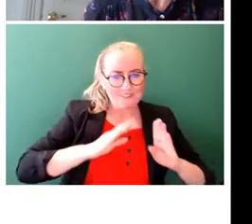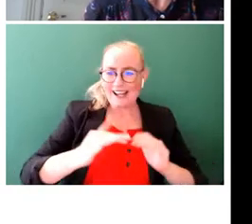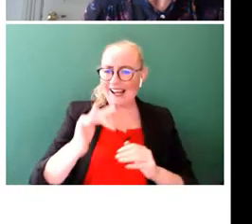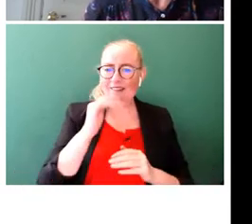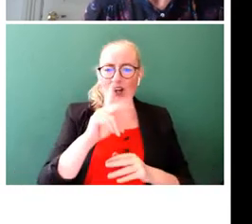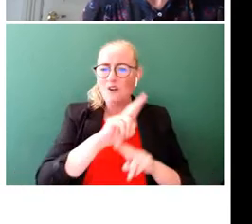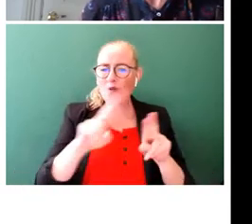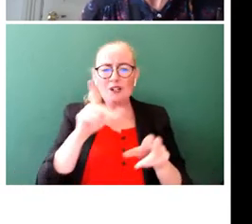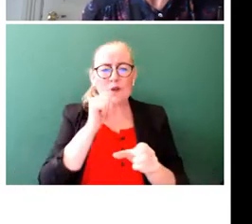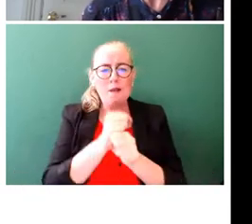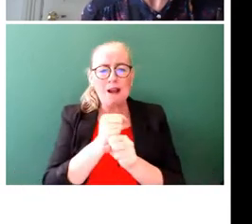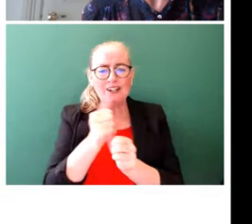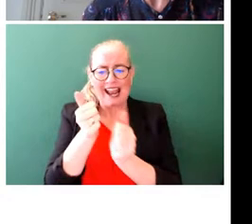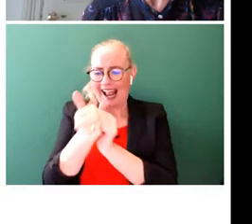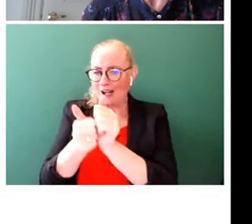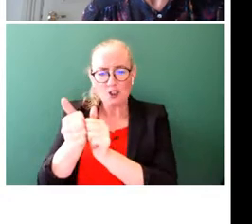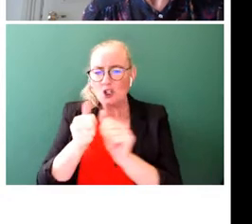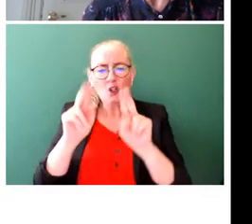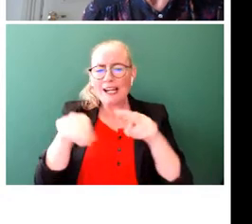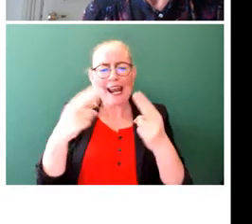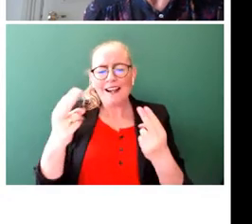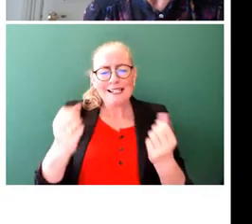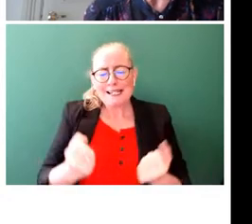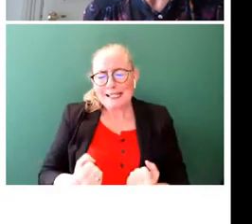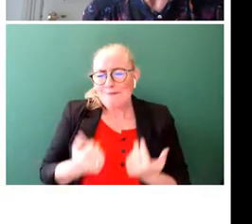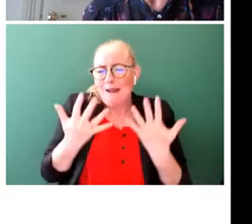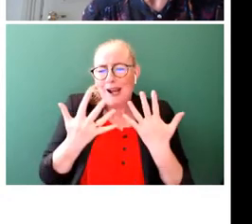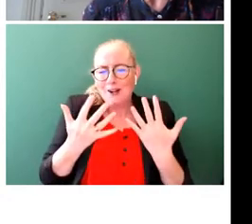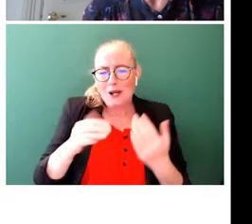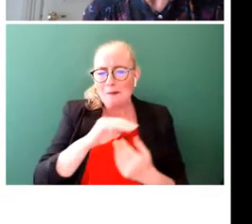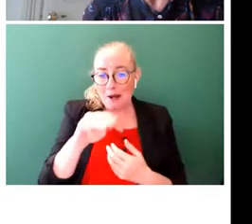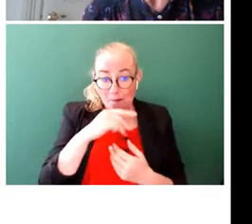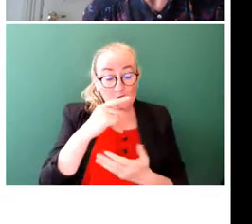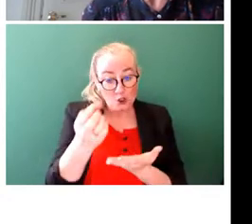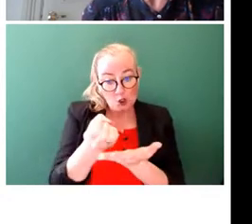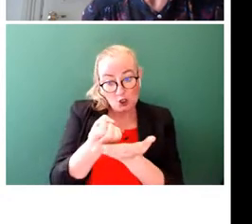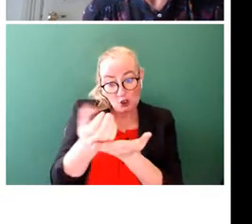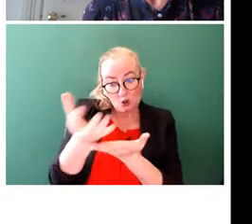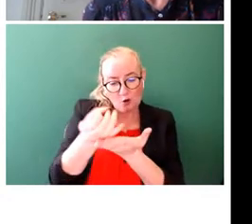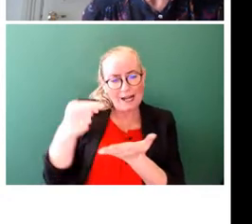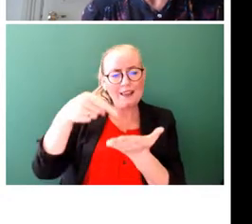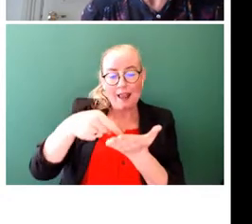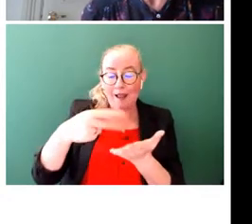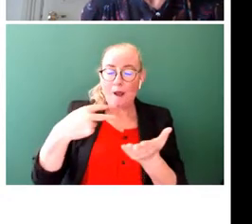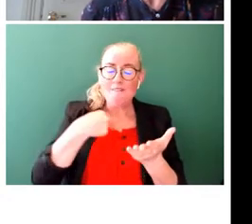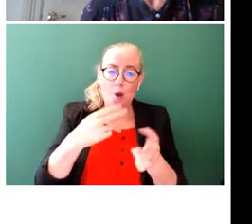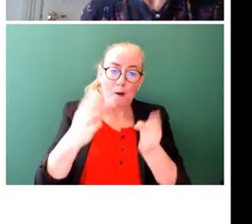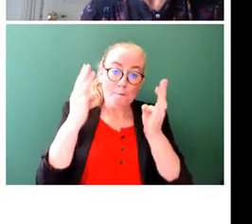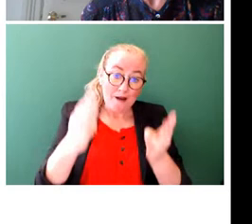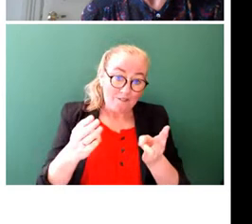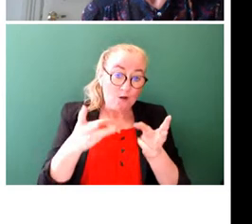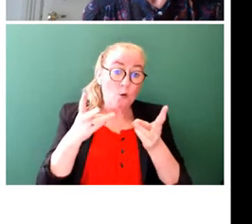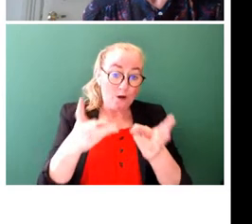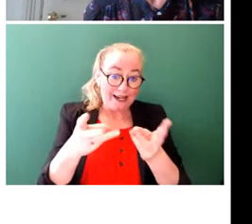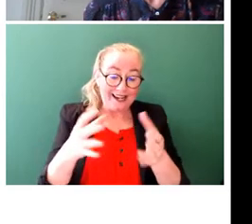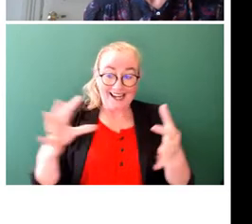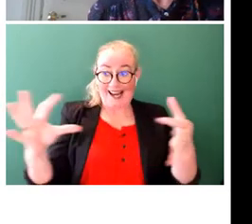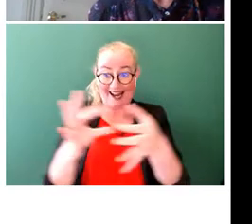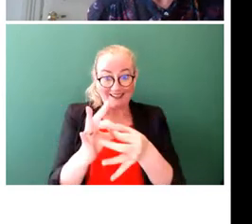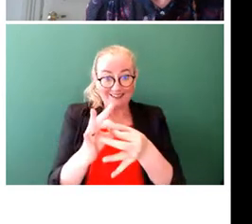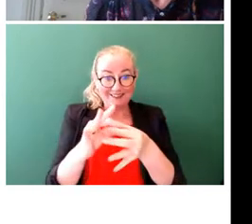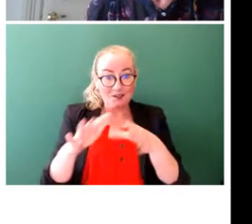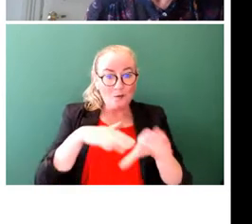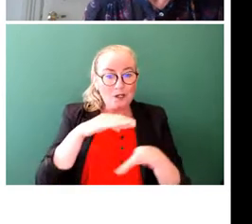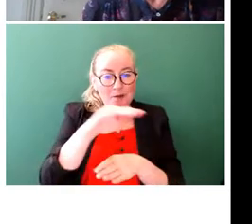actions we're taking, we cannot inspire people. And stories are the most powerful way for us to connect to people. And this